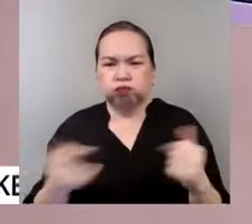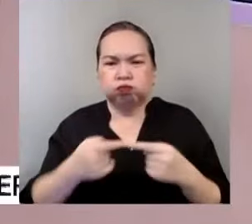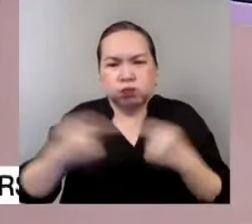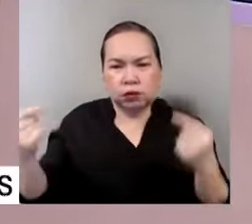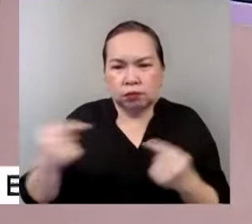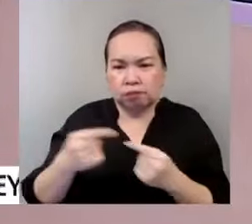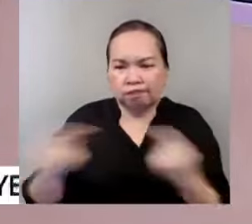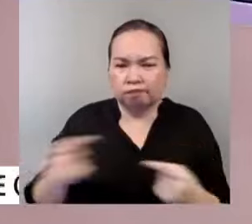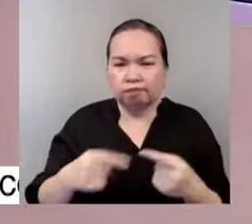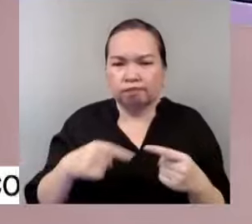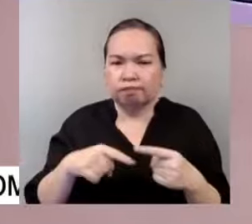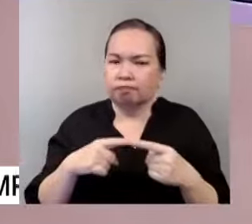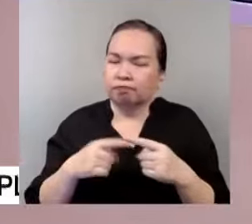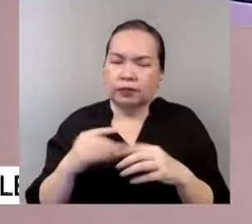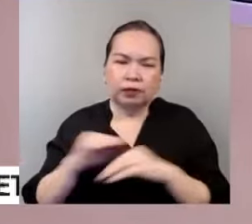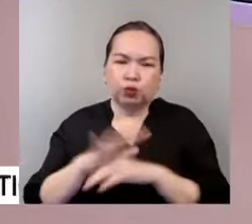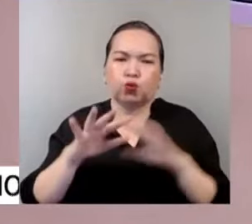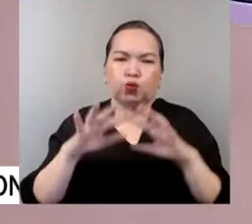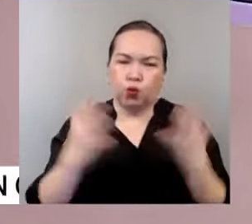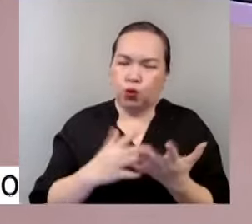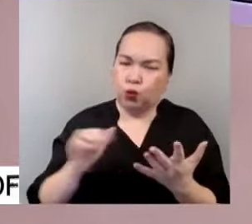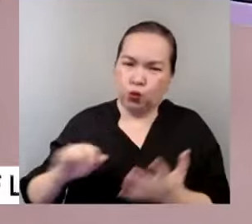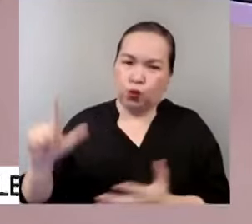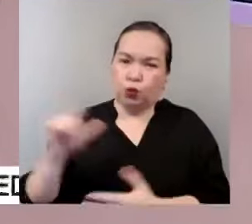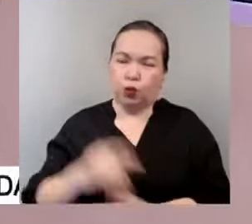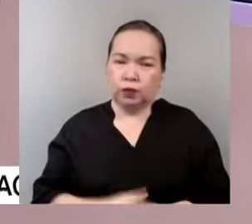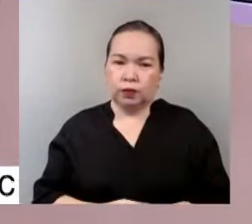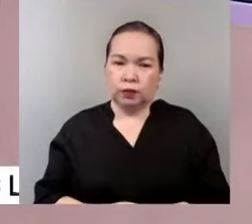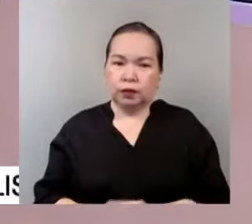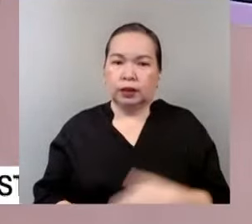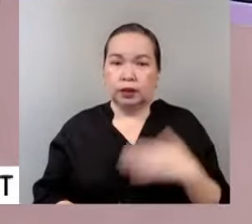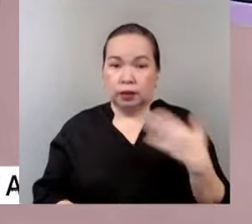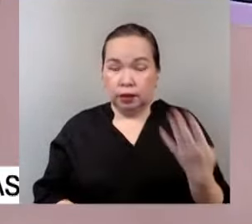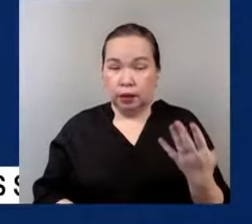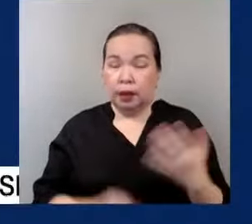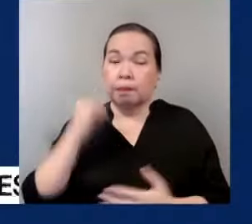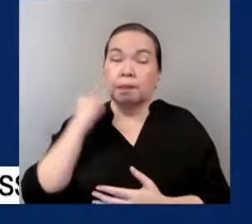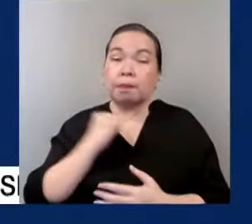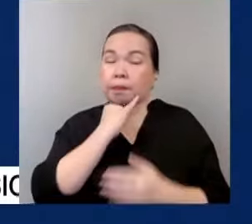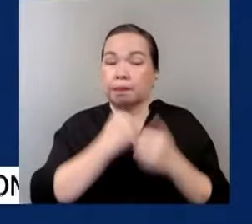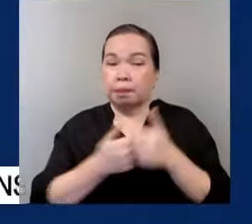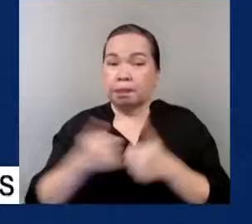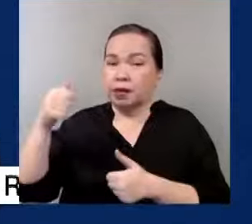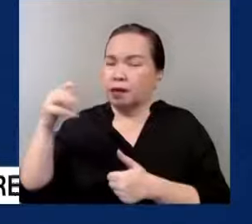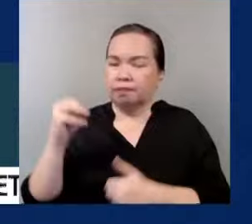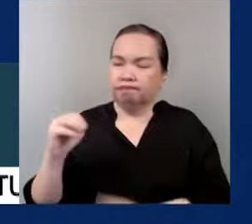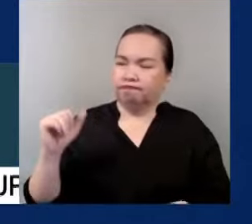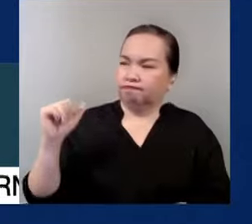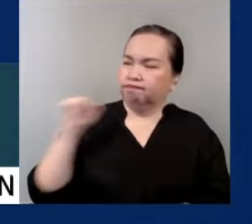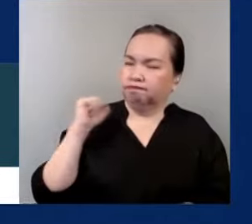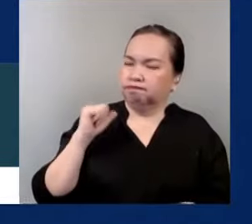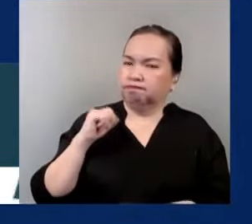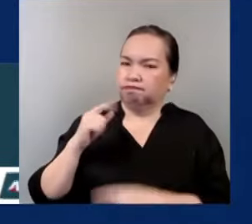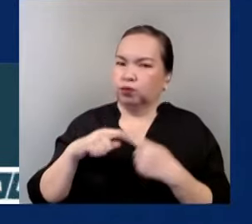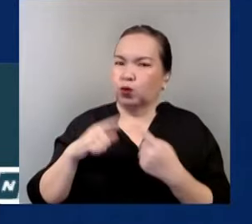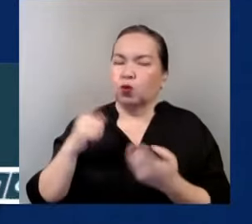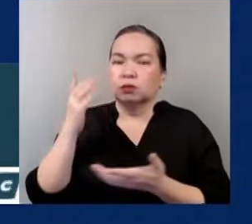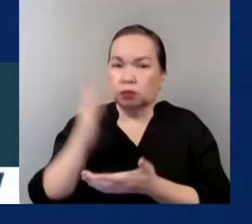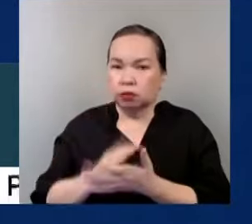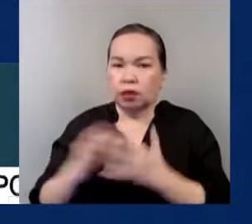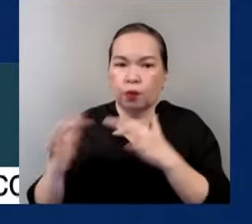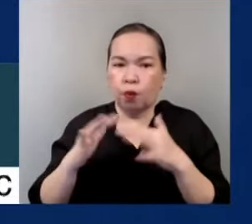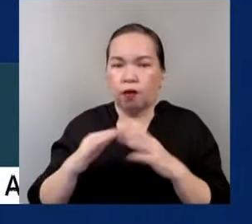Netanyahu rejects conditions presented by Hamas to end the war in Gaza. Netanyahu says Hamas is demanding the withdrawal of Israeli forces